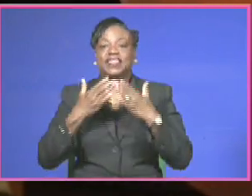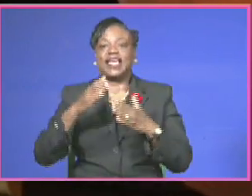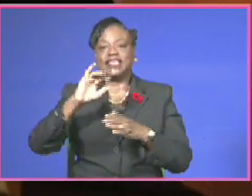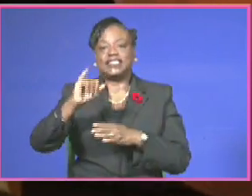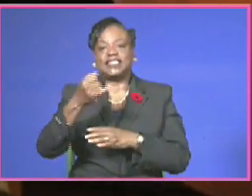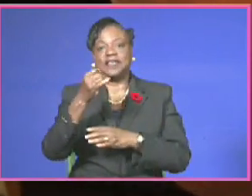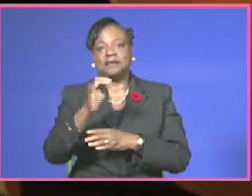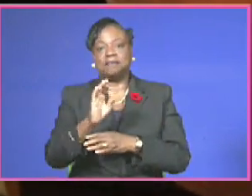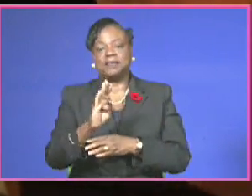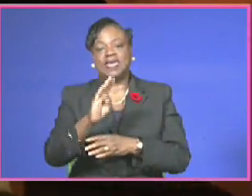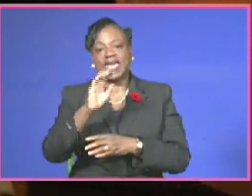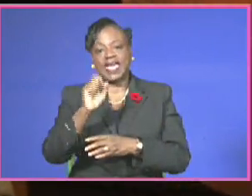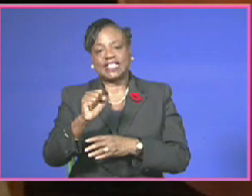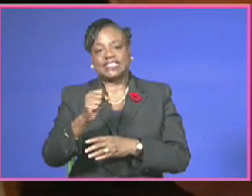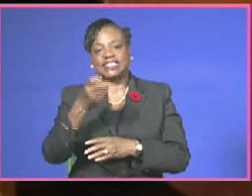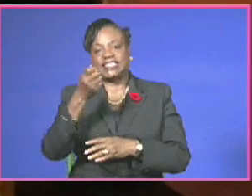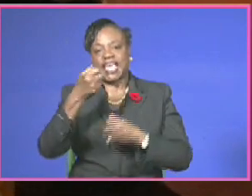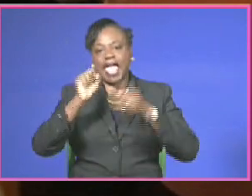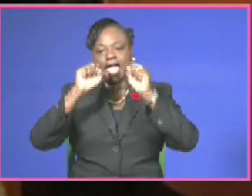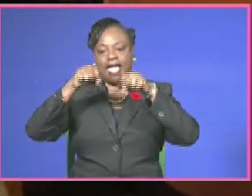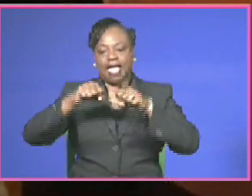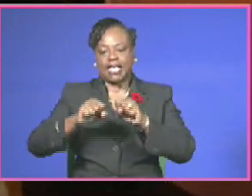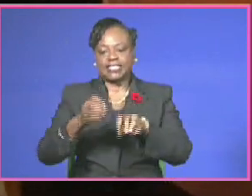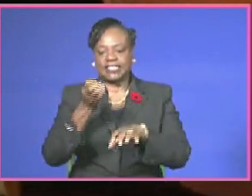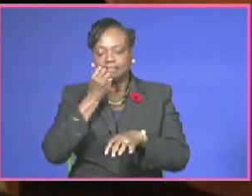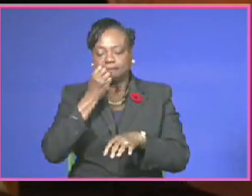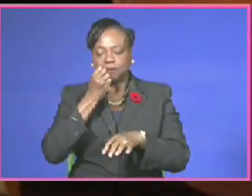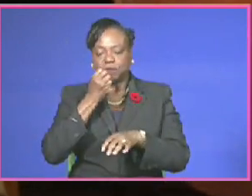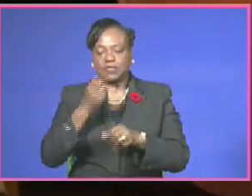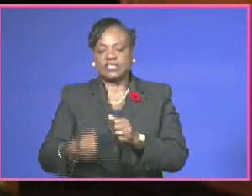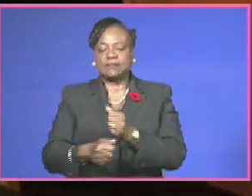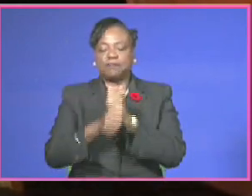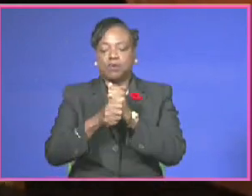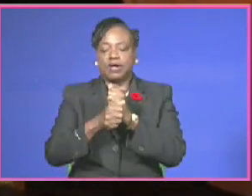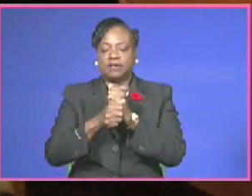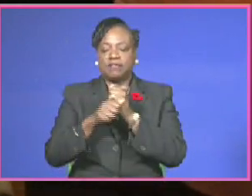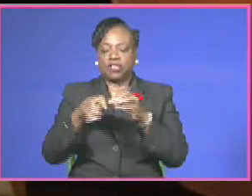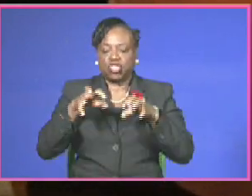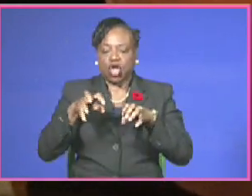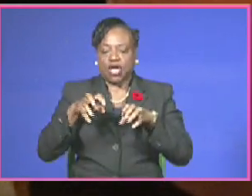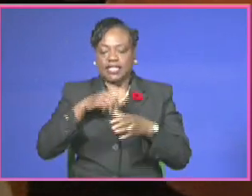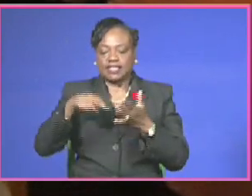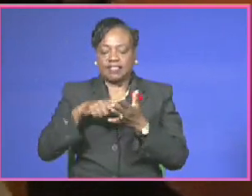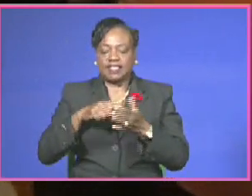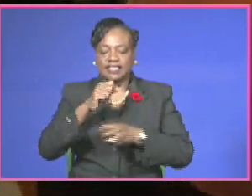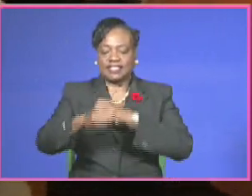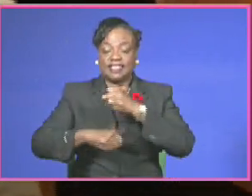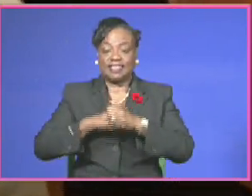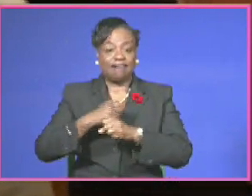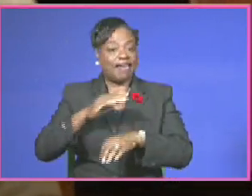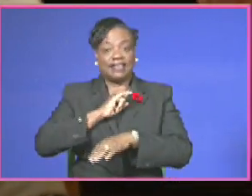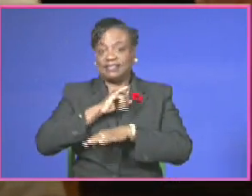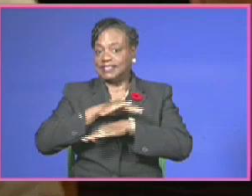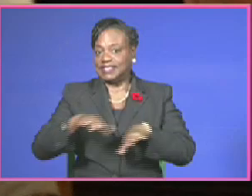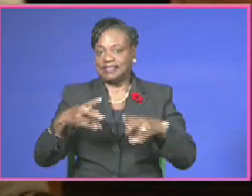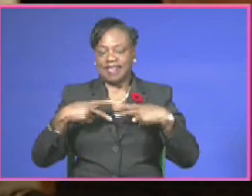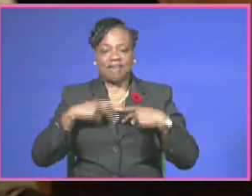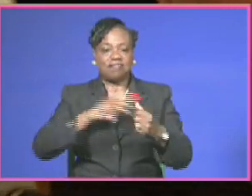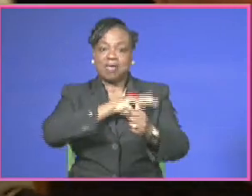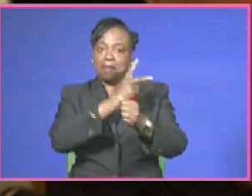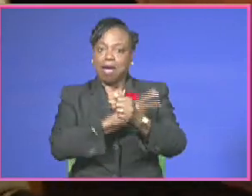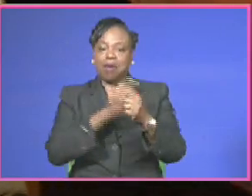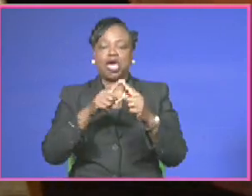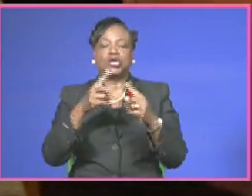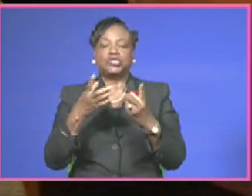JDS Seafood to come to sponsor the Sharkers this year, because I didn't have the power to do it, so I had